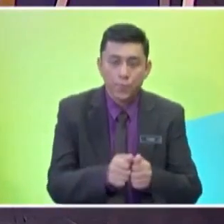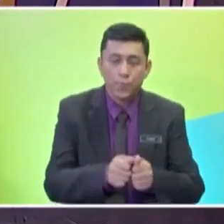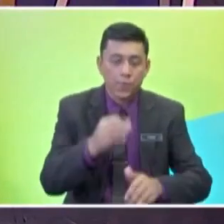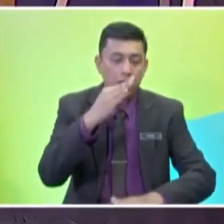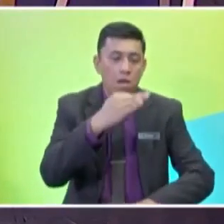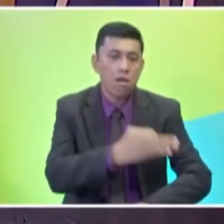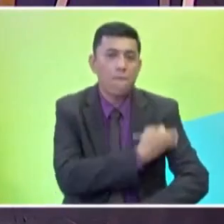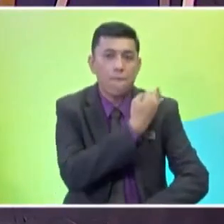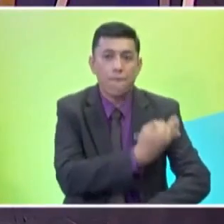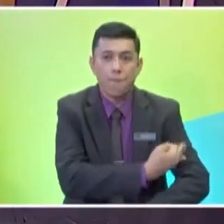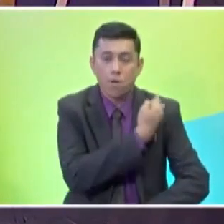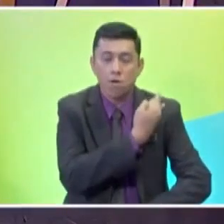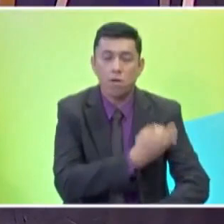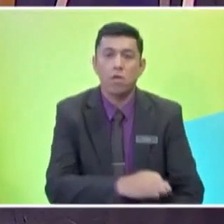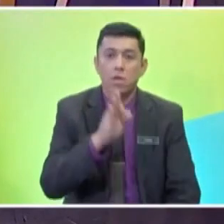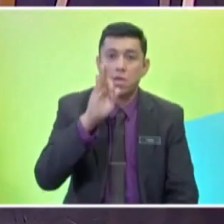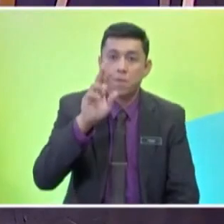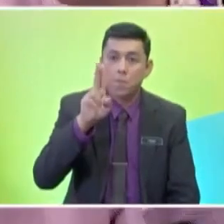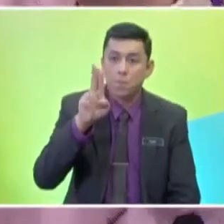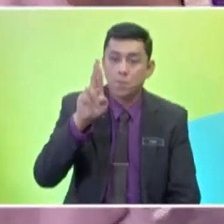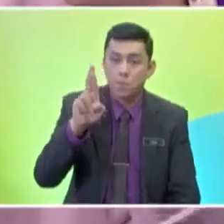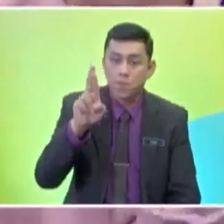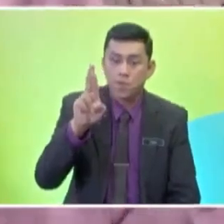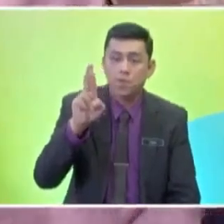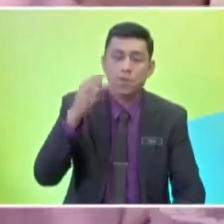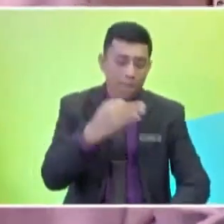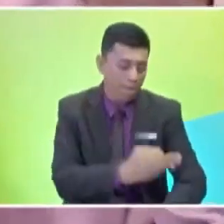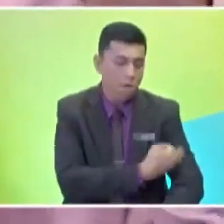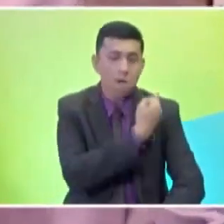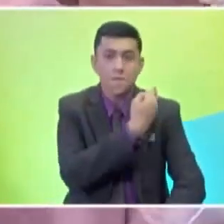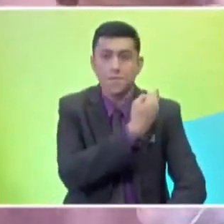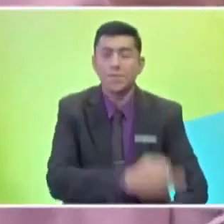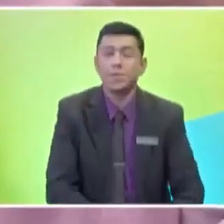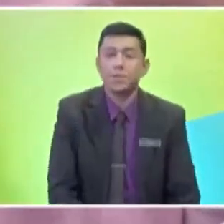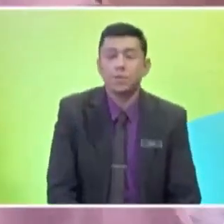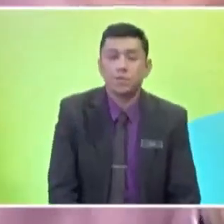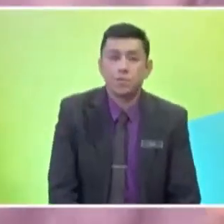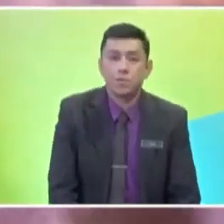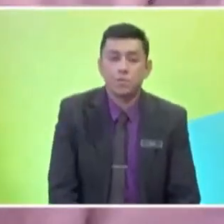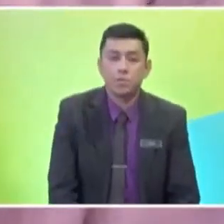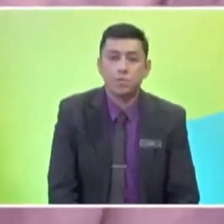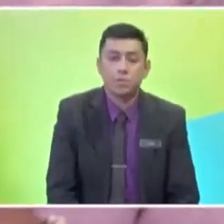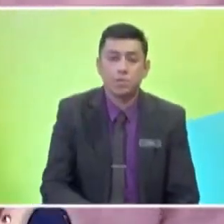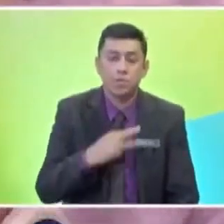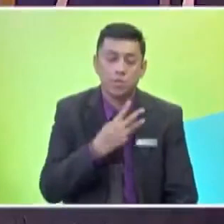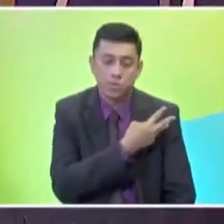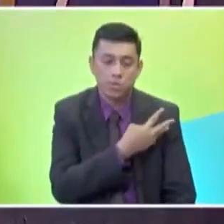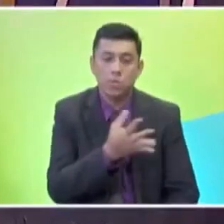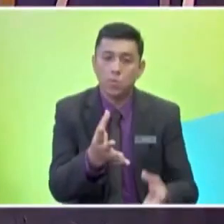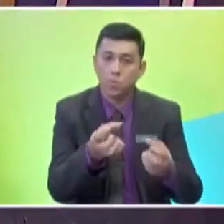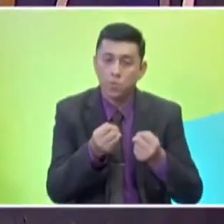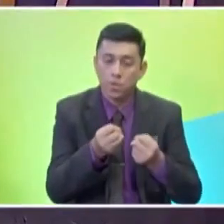F-U-R, fur. Okay, F-U-R, fur. So, we will be sticking